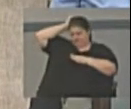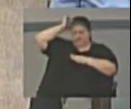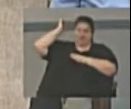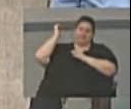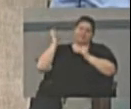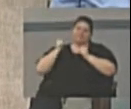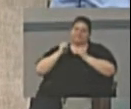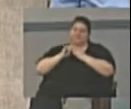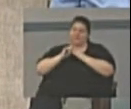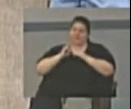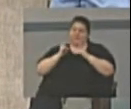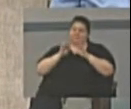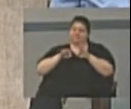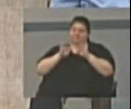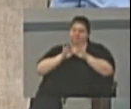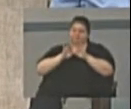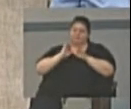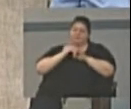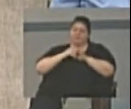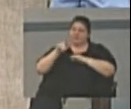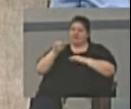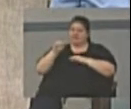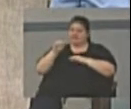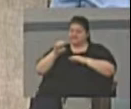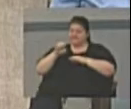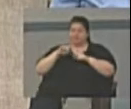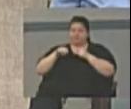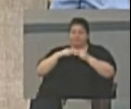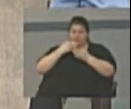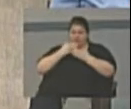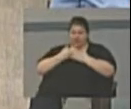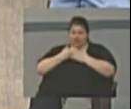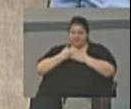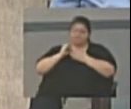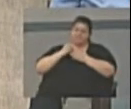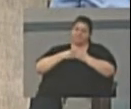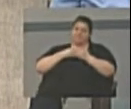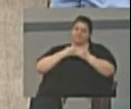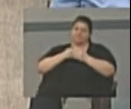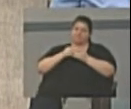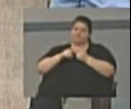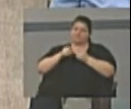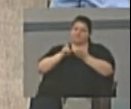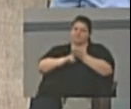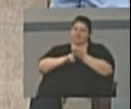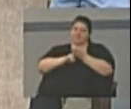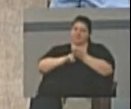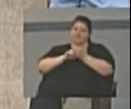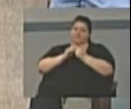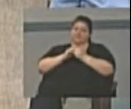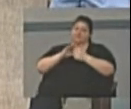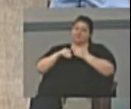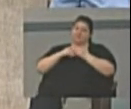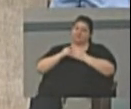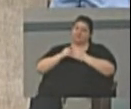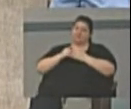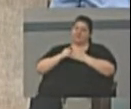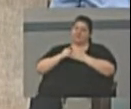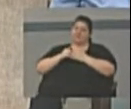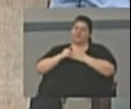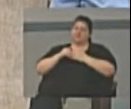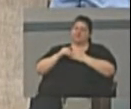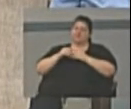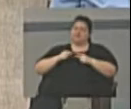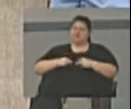us. Our leasing is going well at the center as well. We're close to signing leases with all of the major anchor tenants.